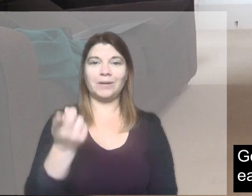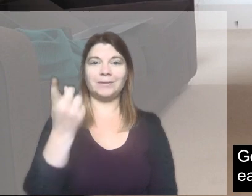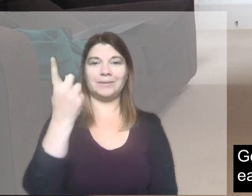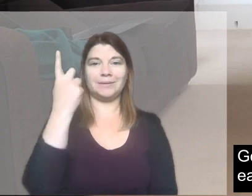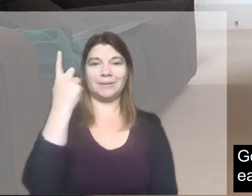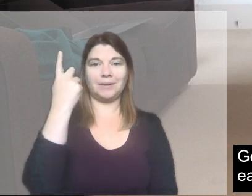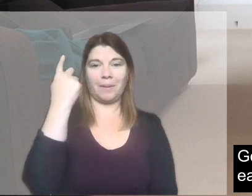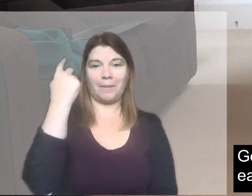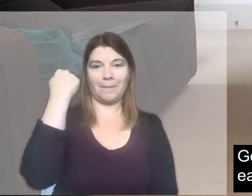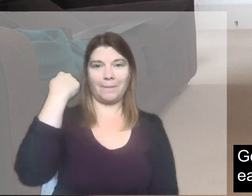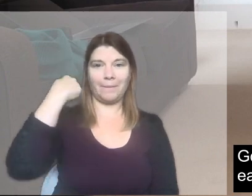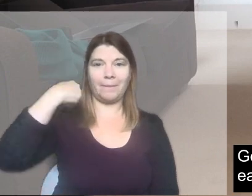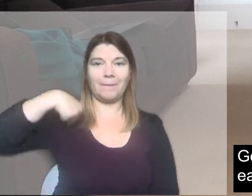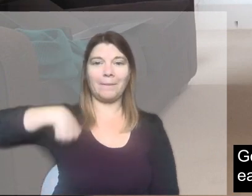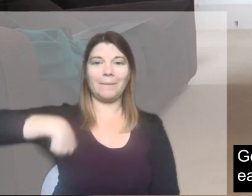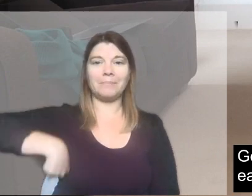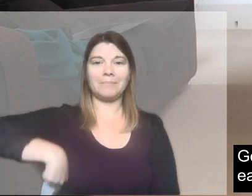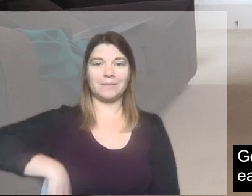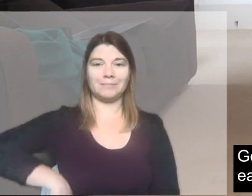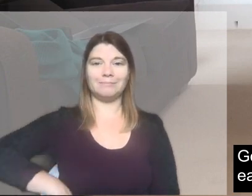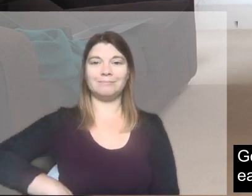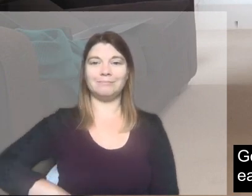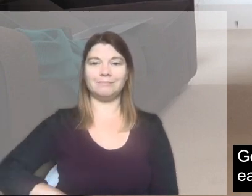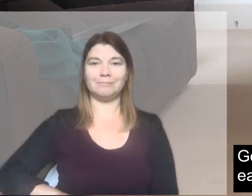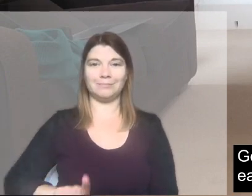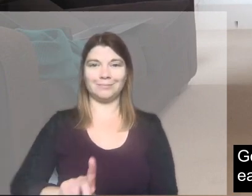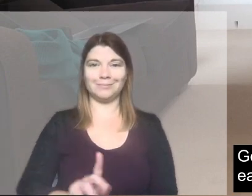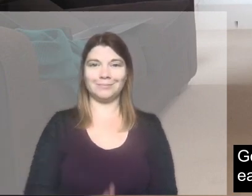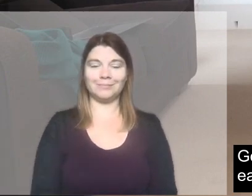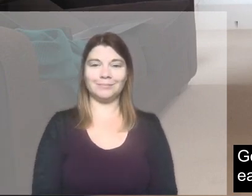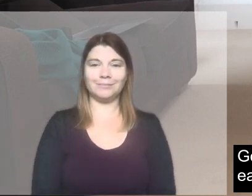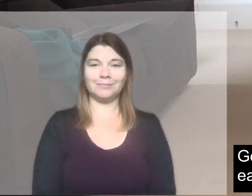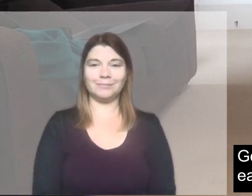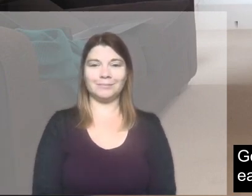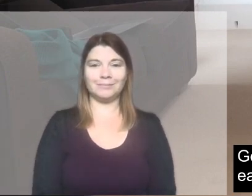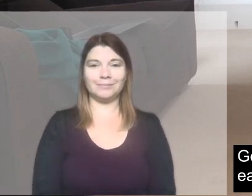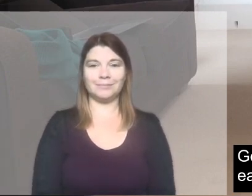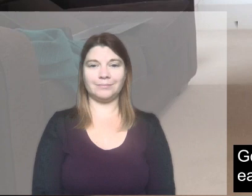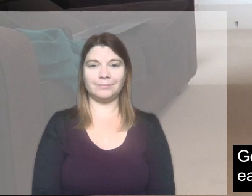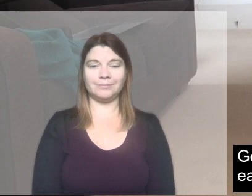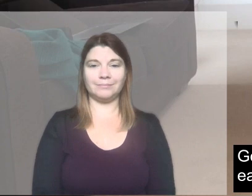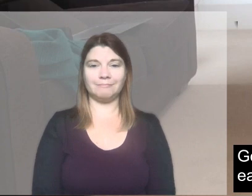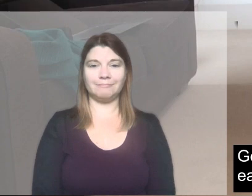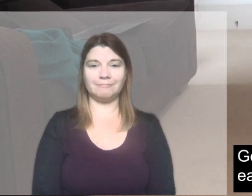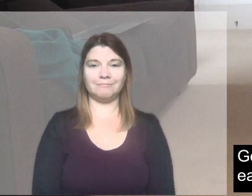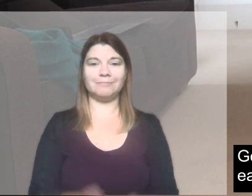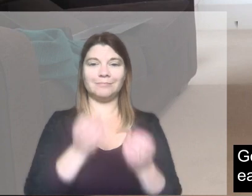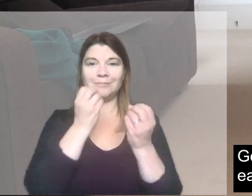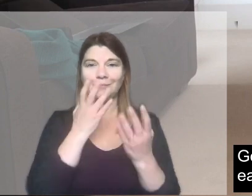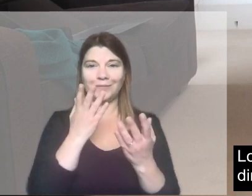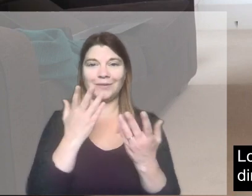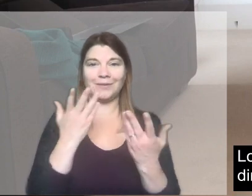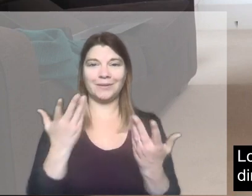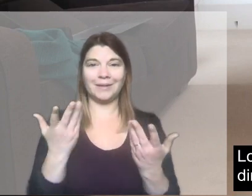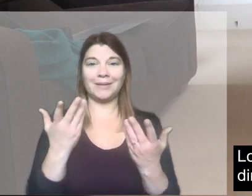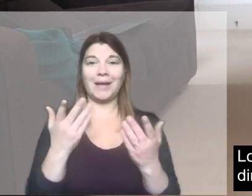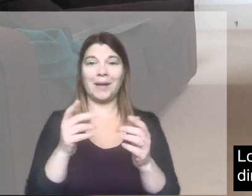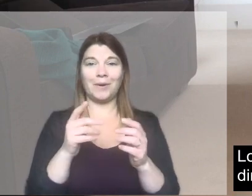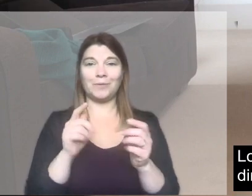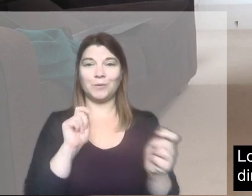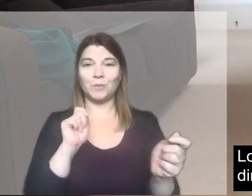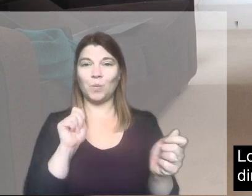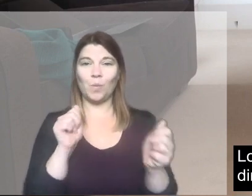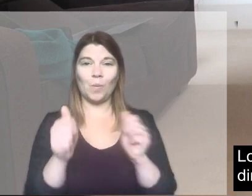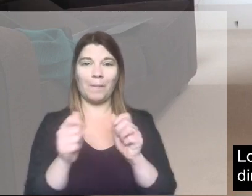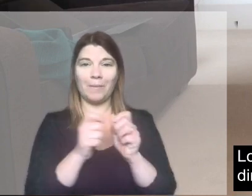circle. Going forwards and up, up to the ears, back behind, and down to the ribcage. Lovely,